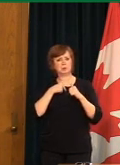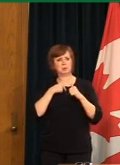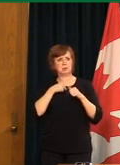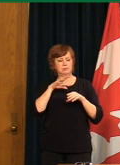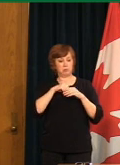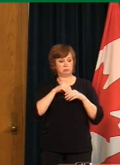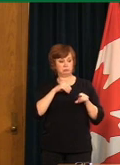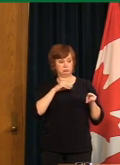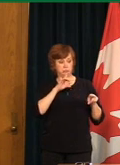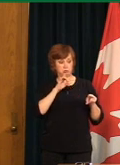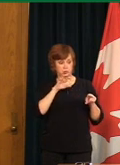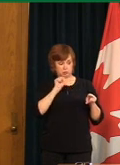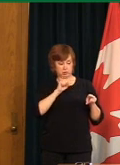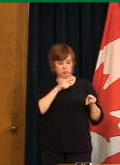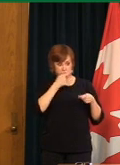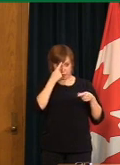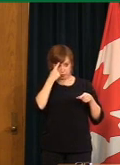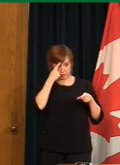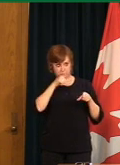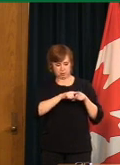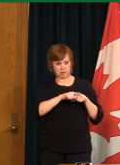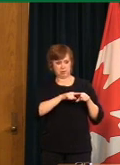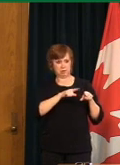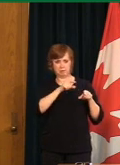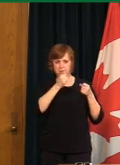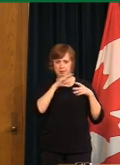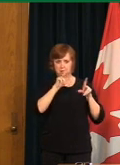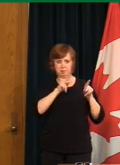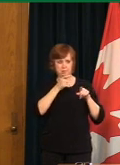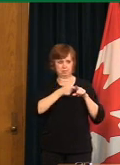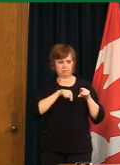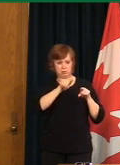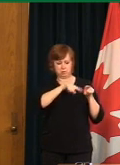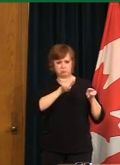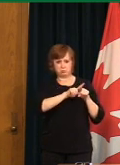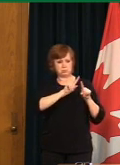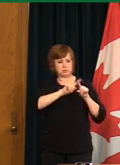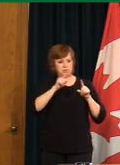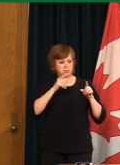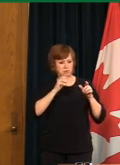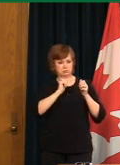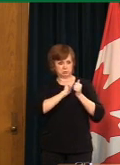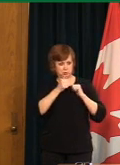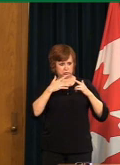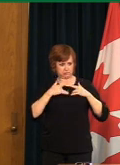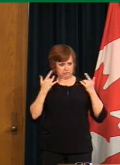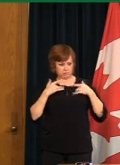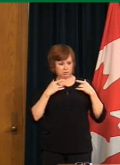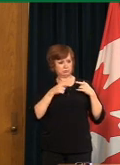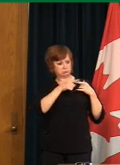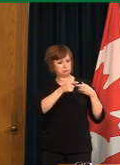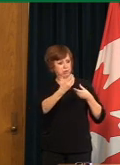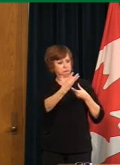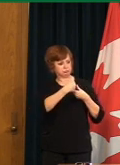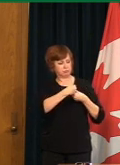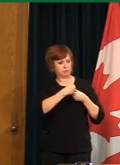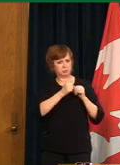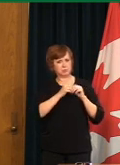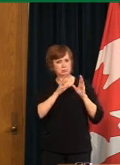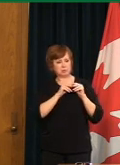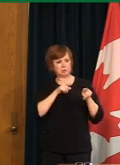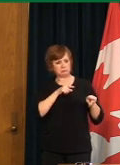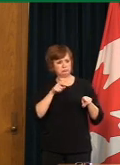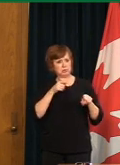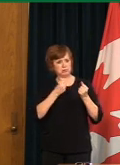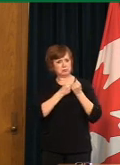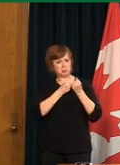Shahab would agree with the leaders of multiple different recreation activities, and we thank them for that. And we're going to utilize